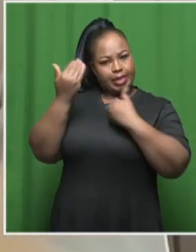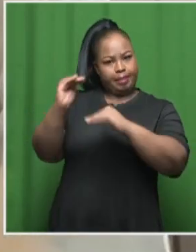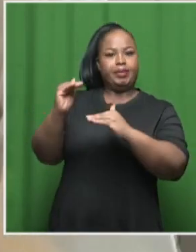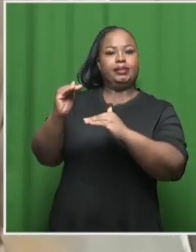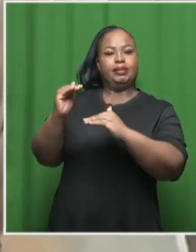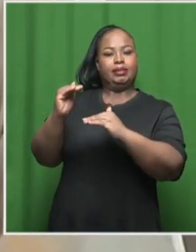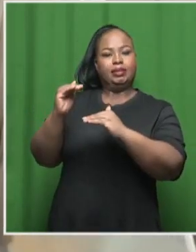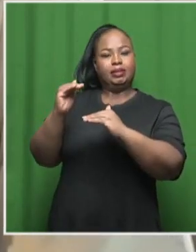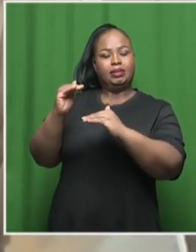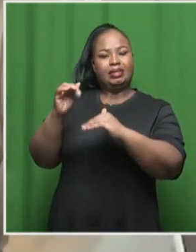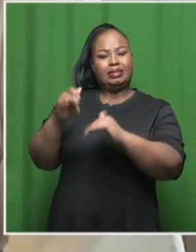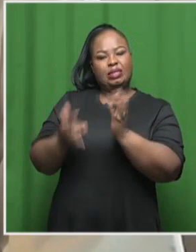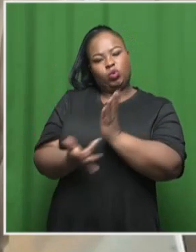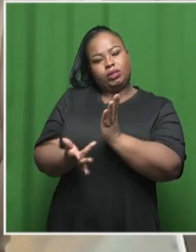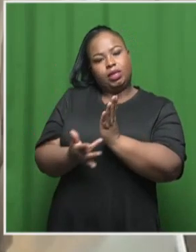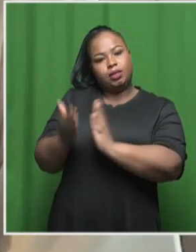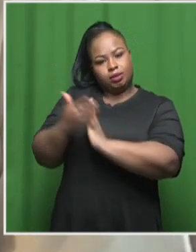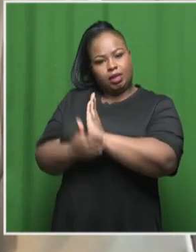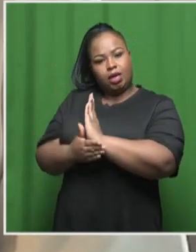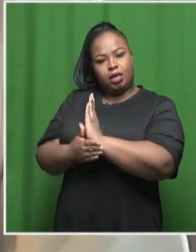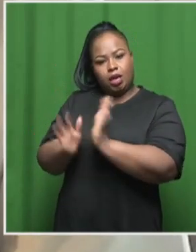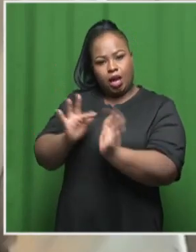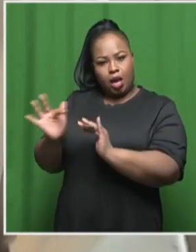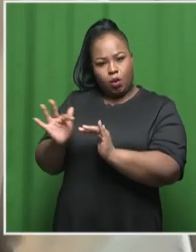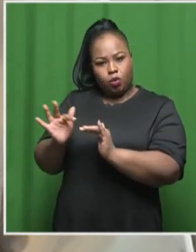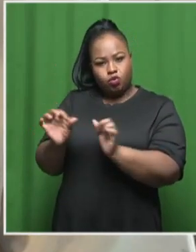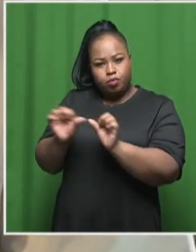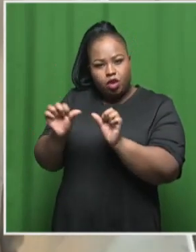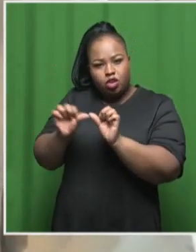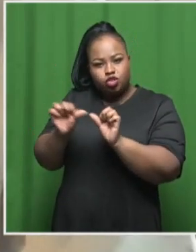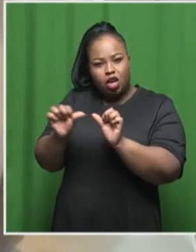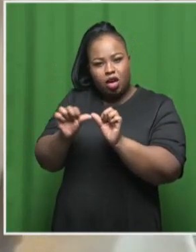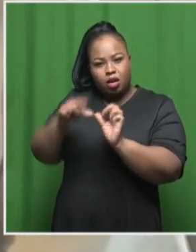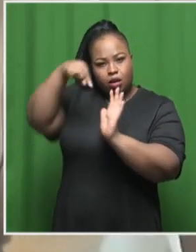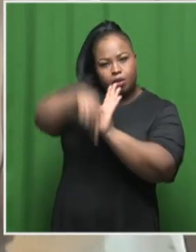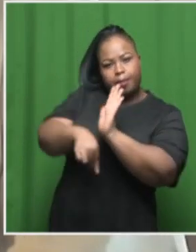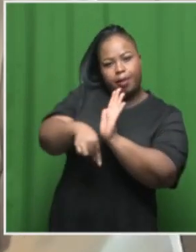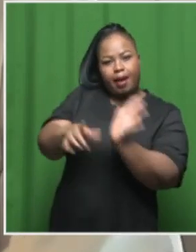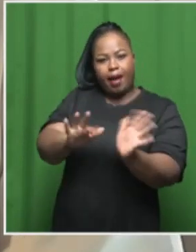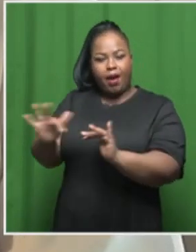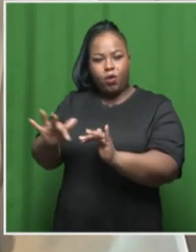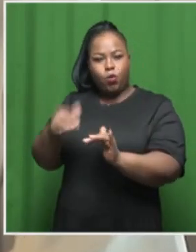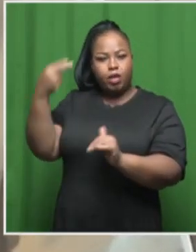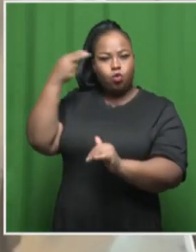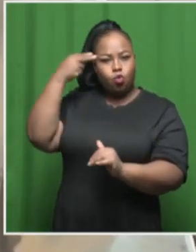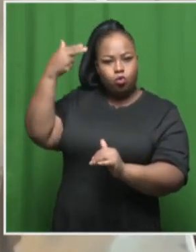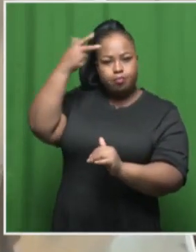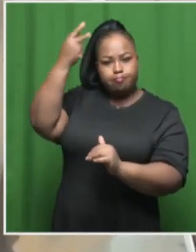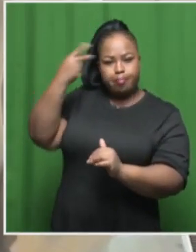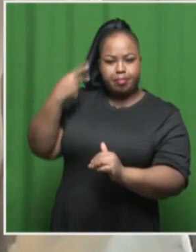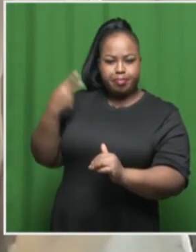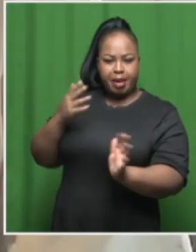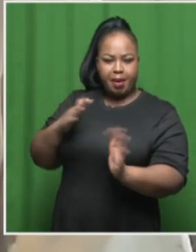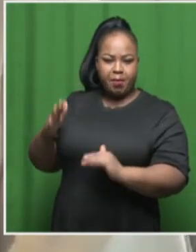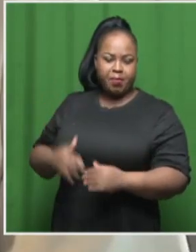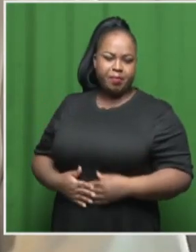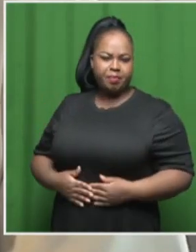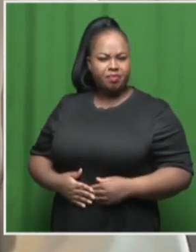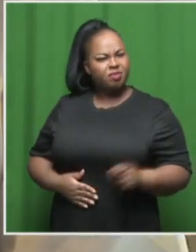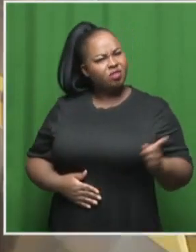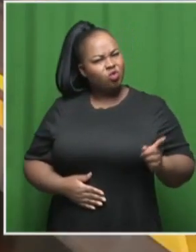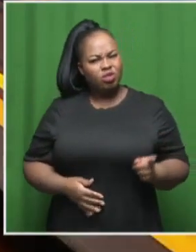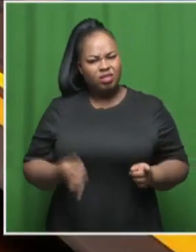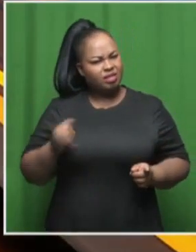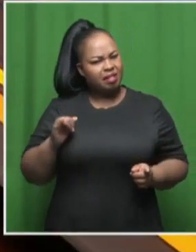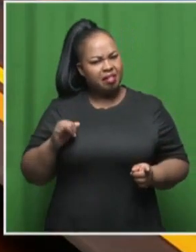I think that's the technical side of it, how you regulate the depth of the needle while you're tattooing. So you guys still